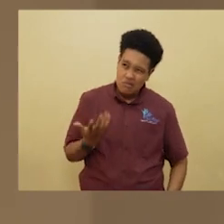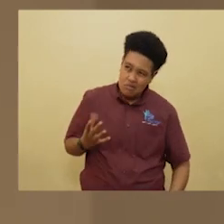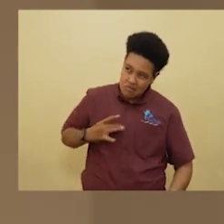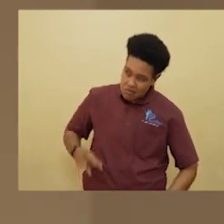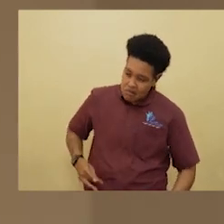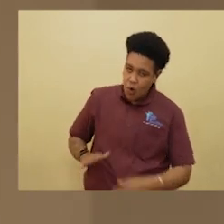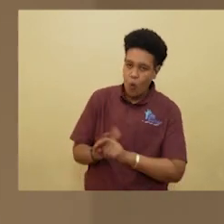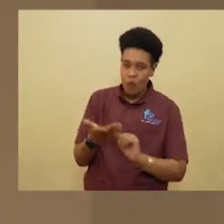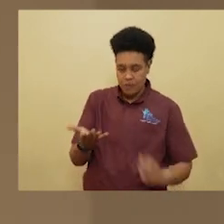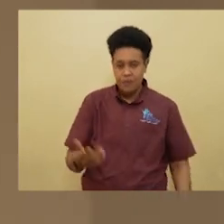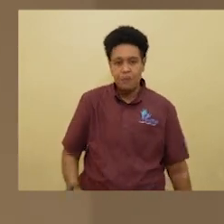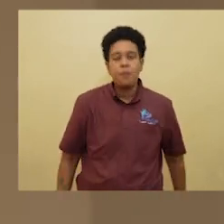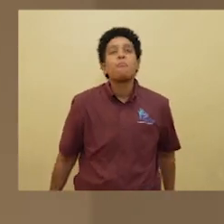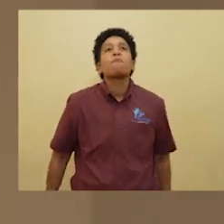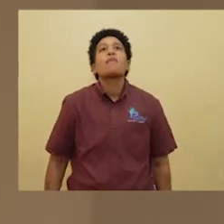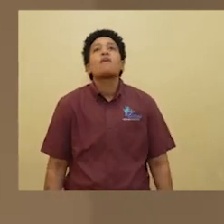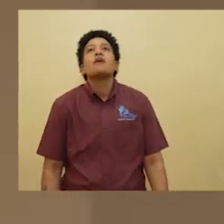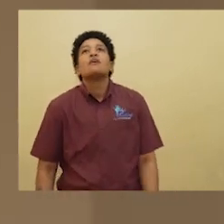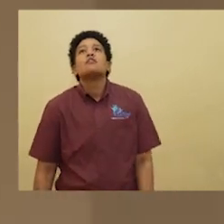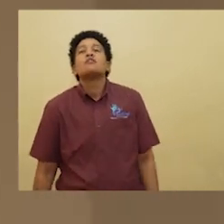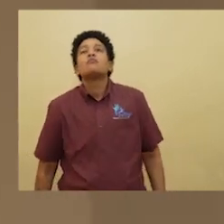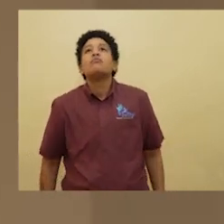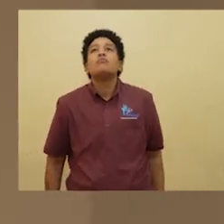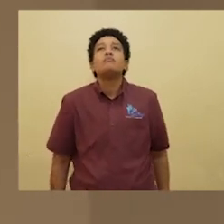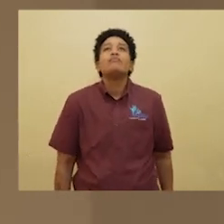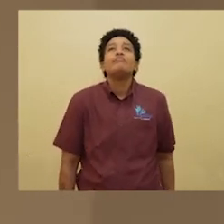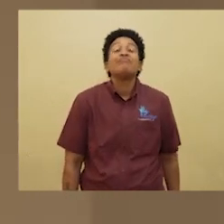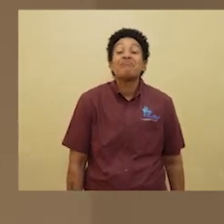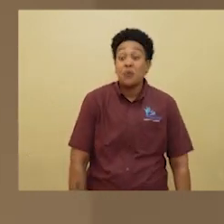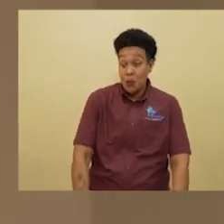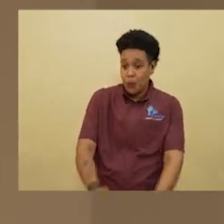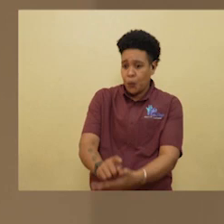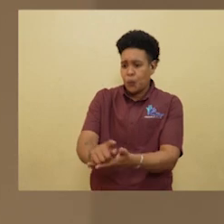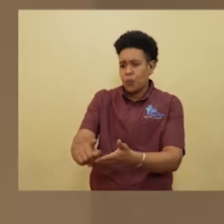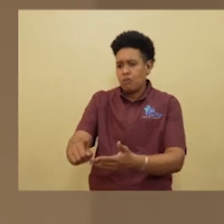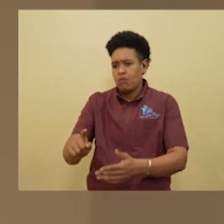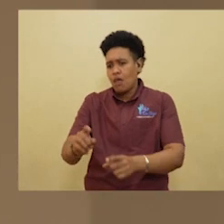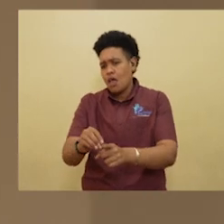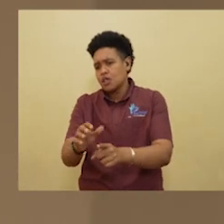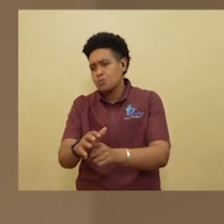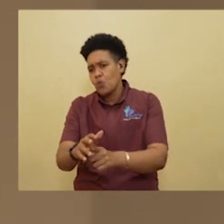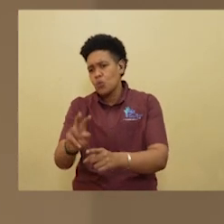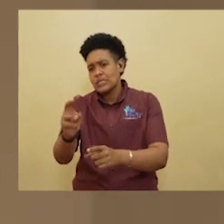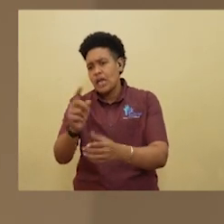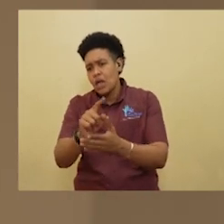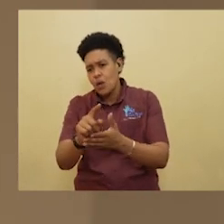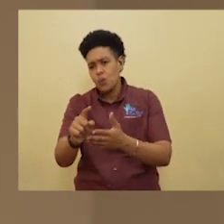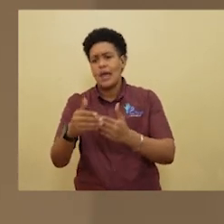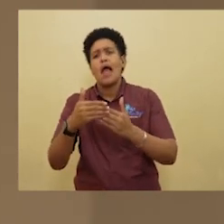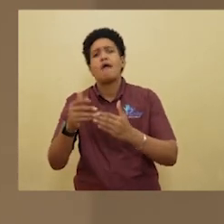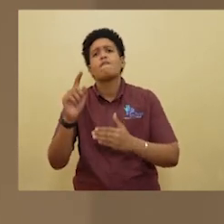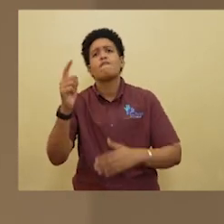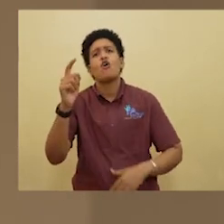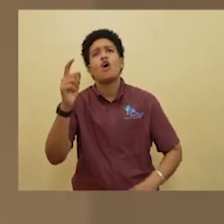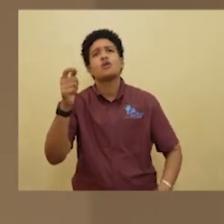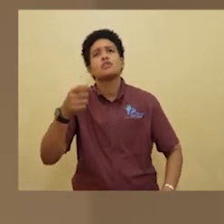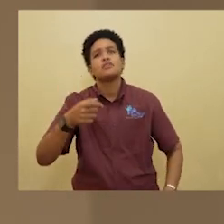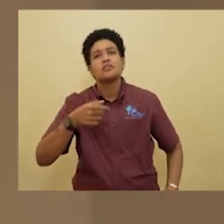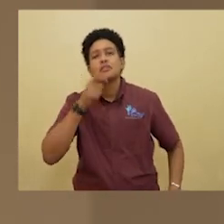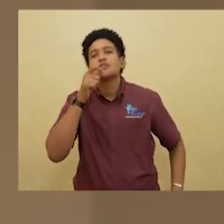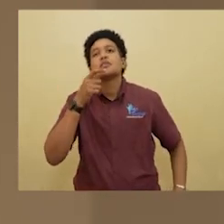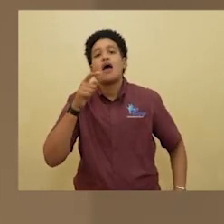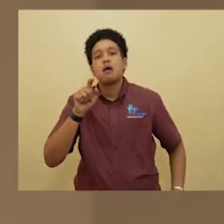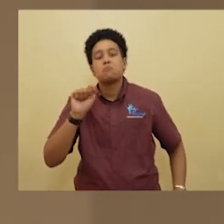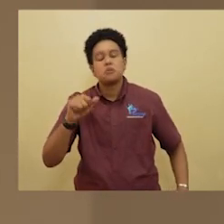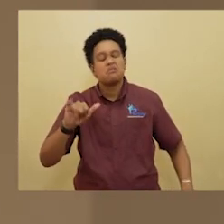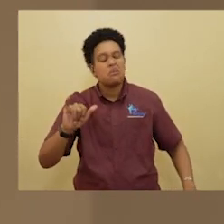COVID. So if you get exposed in the week or the second week after your first dose, you could still